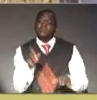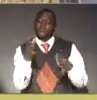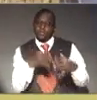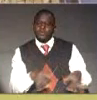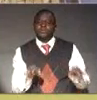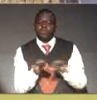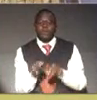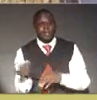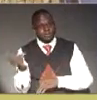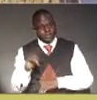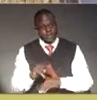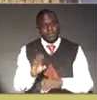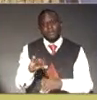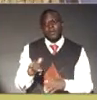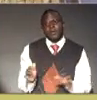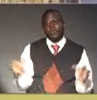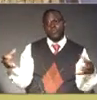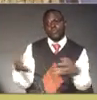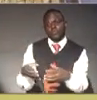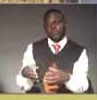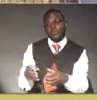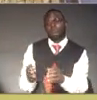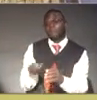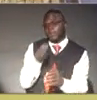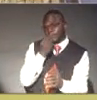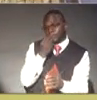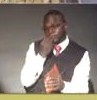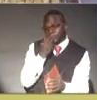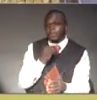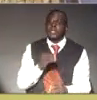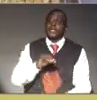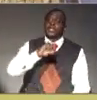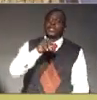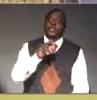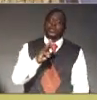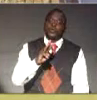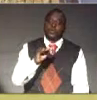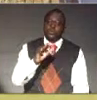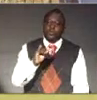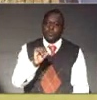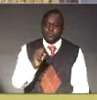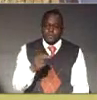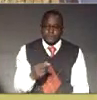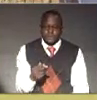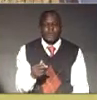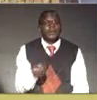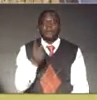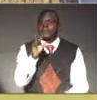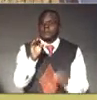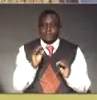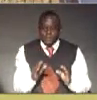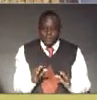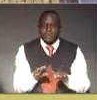important. To them, it was another day of feasting, the Jewish traditional way. They didn't actually get the magnitude of that act